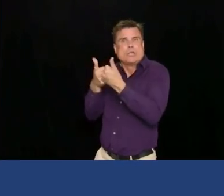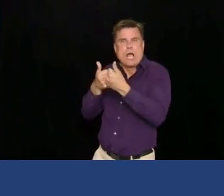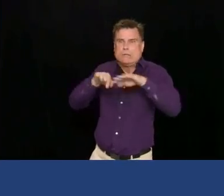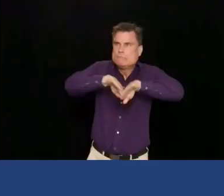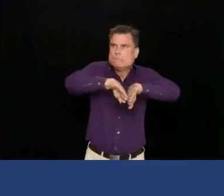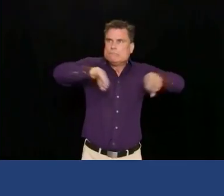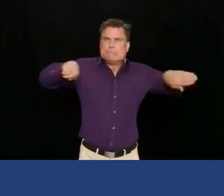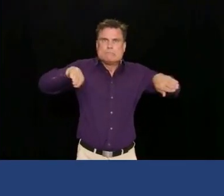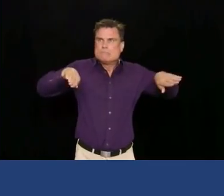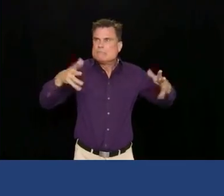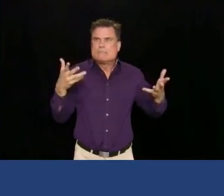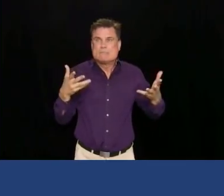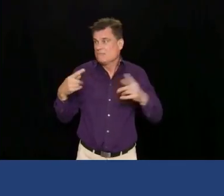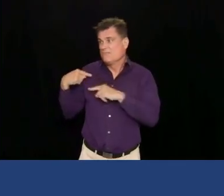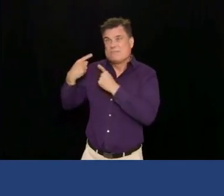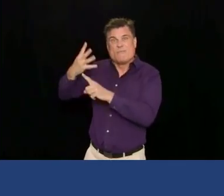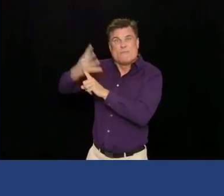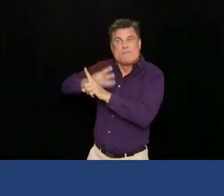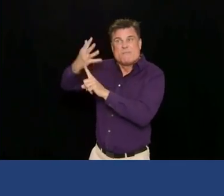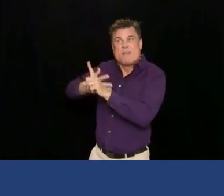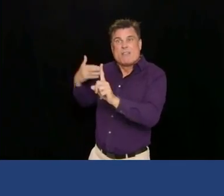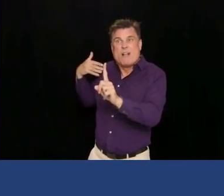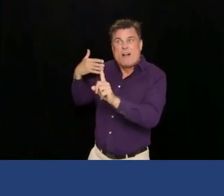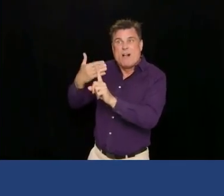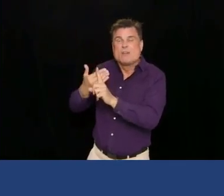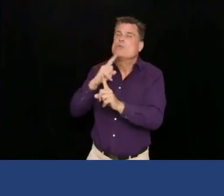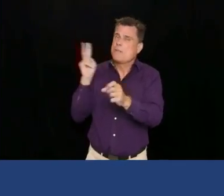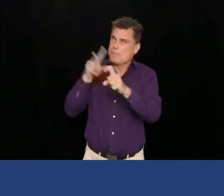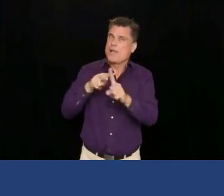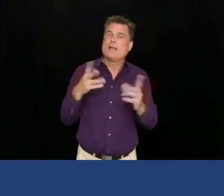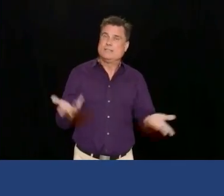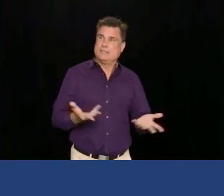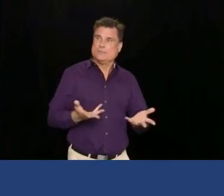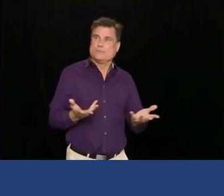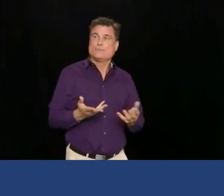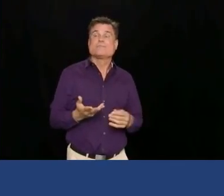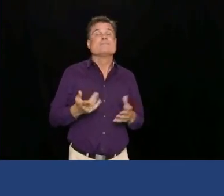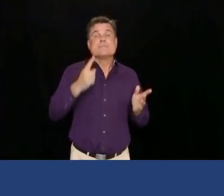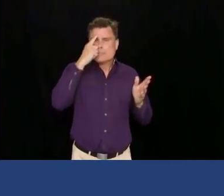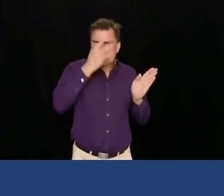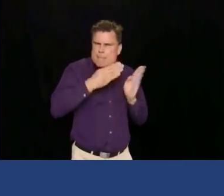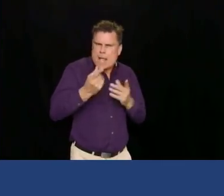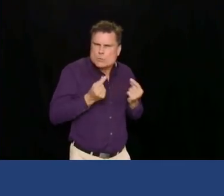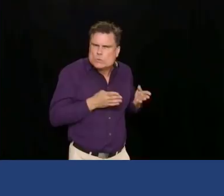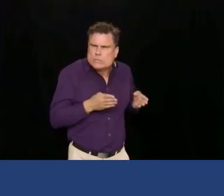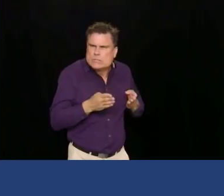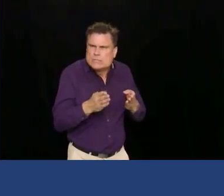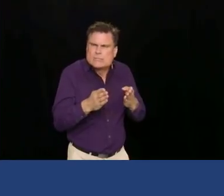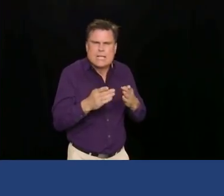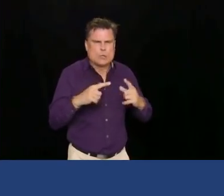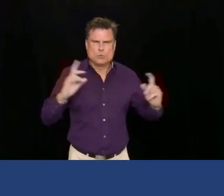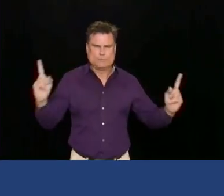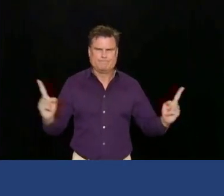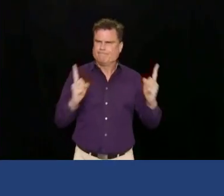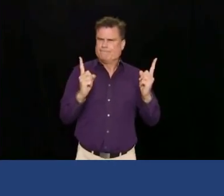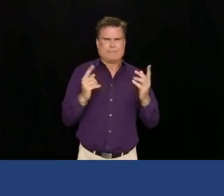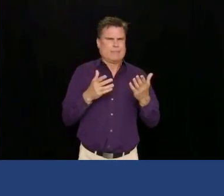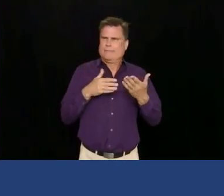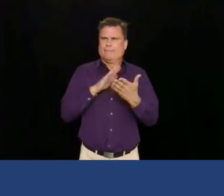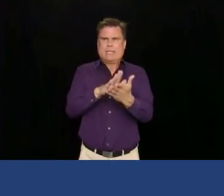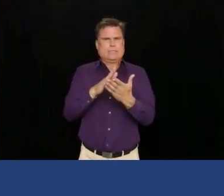learned over the past several months and applying it to these projects, strategies and approaches that make the care environment safe